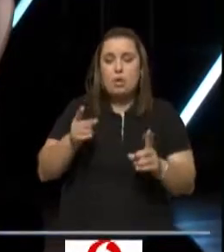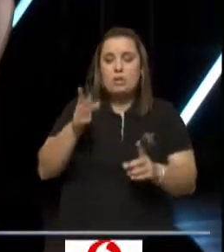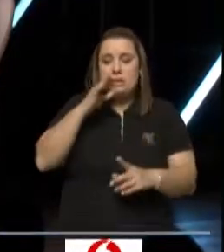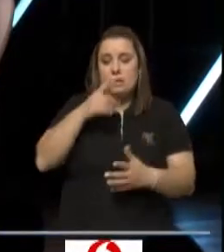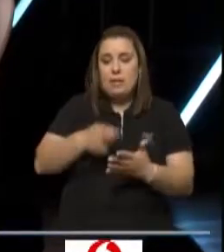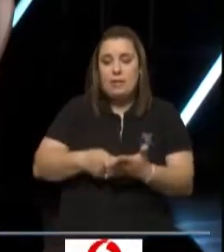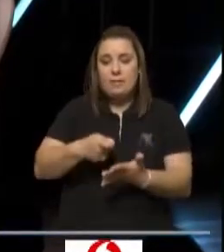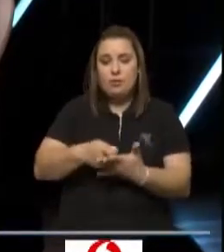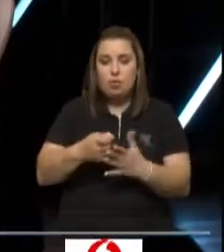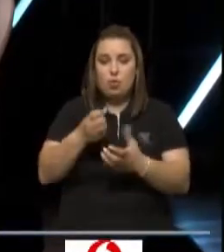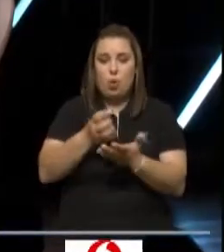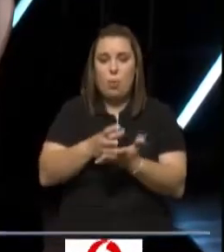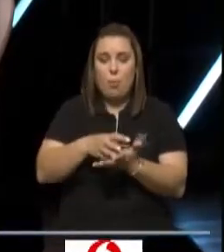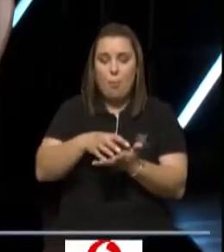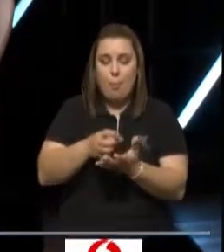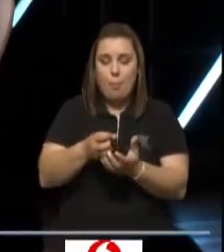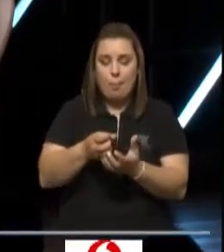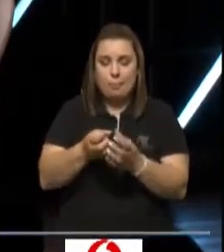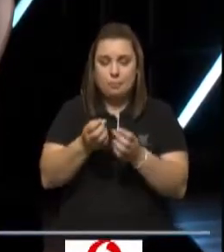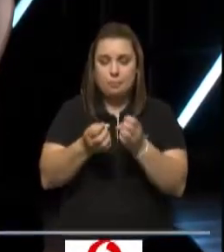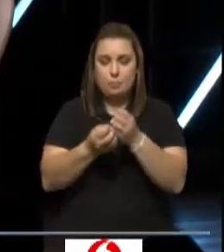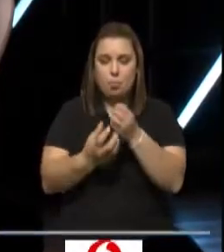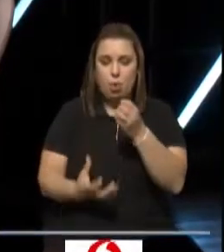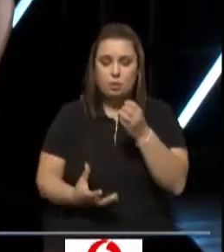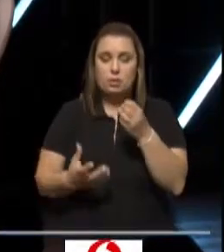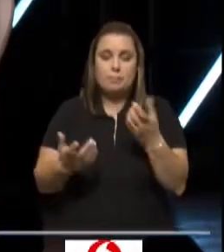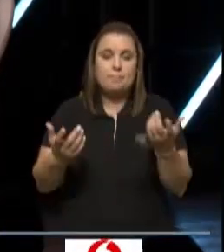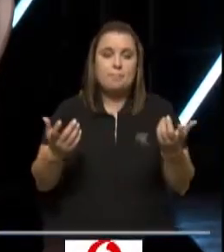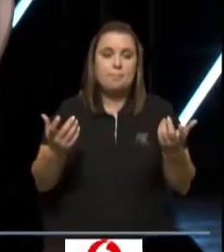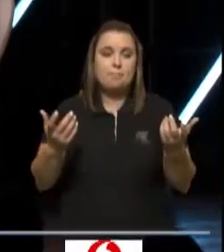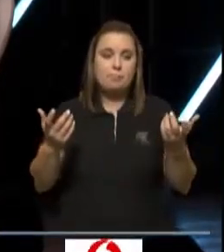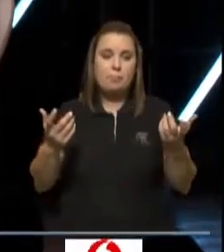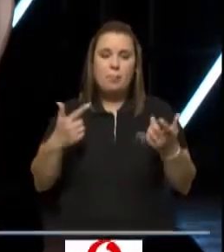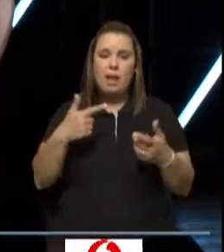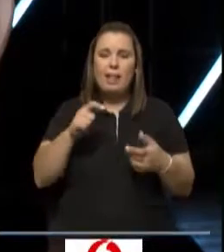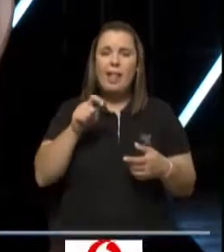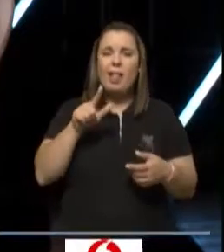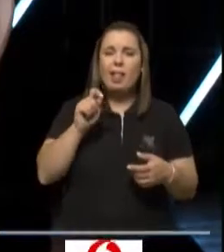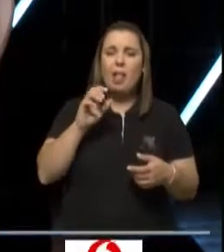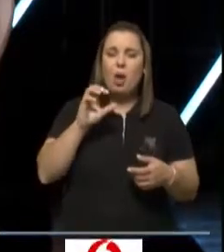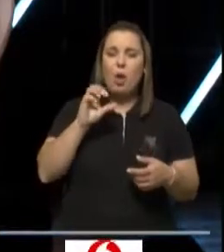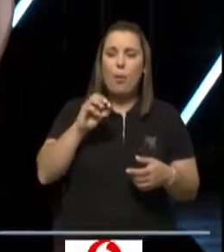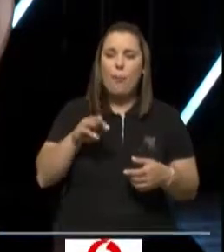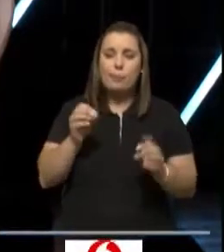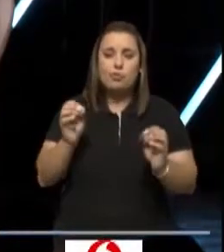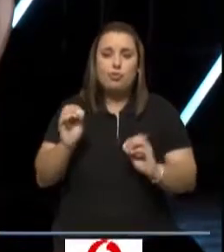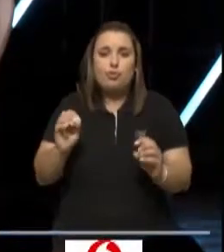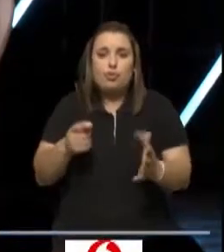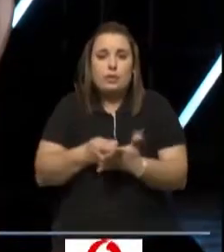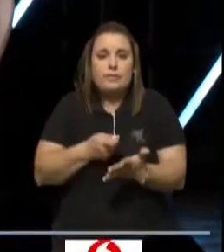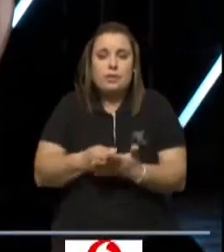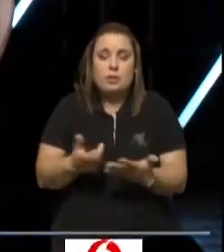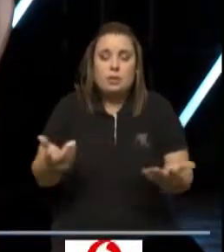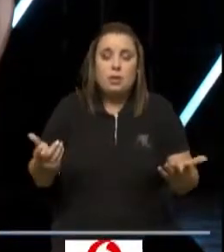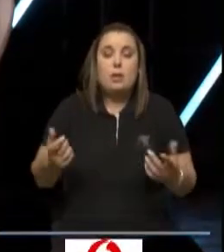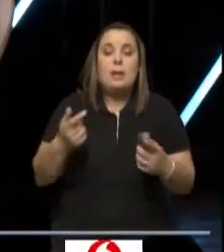lowest ROI. So if this were to go to the stock exchange, people would not invest in